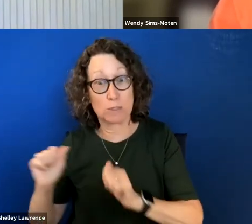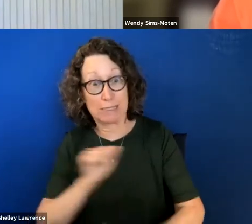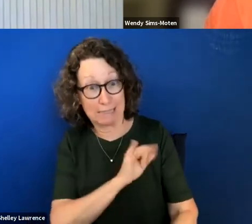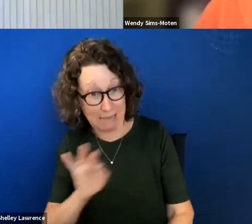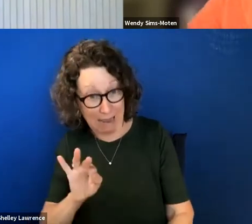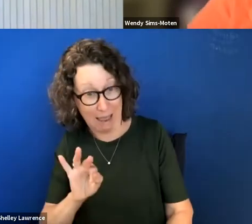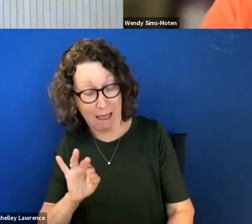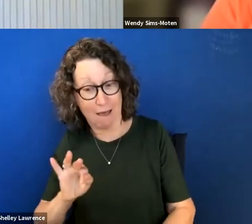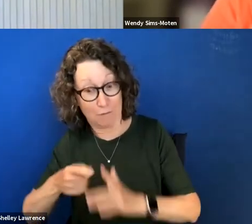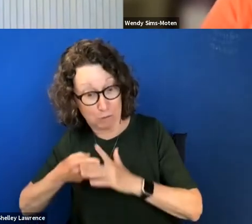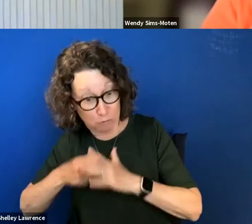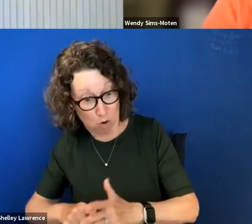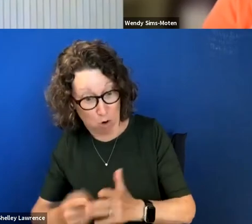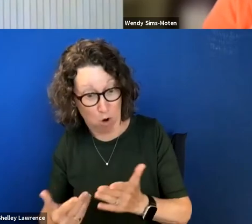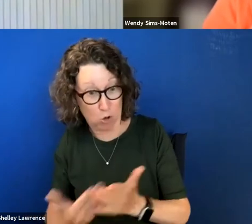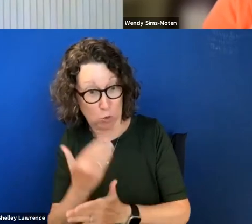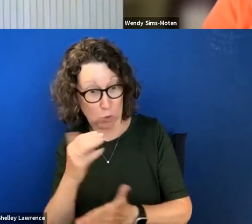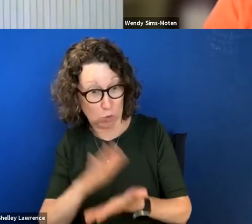able to begin